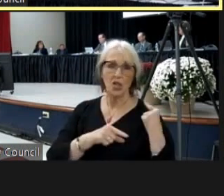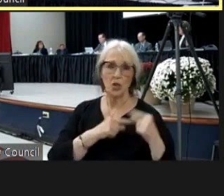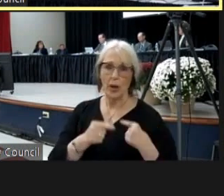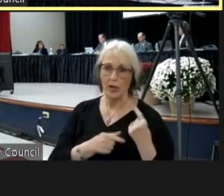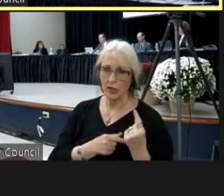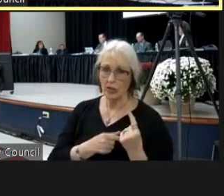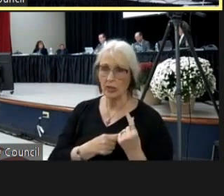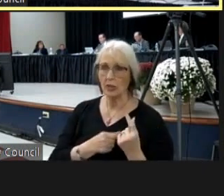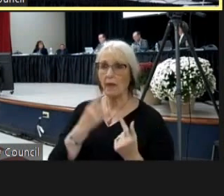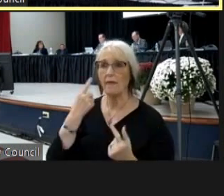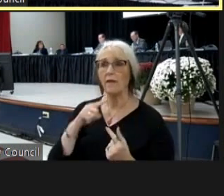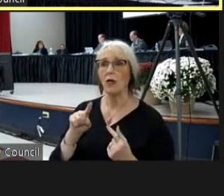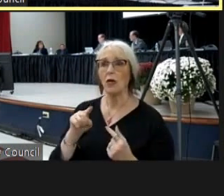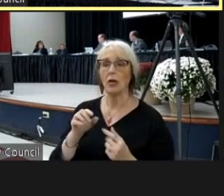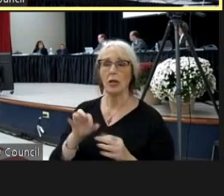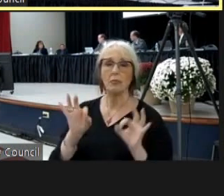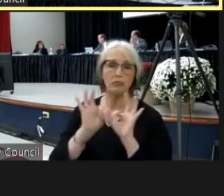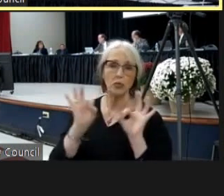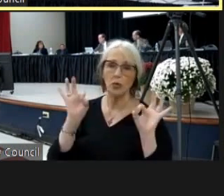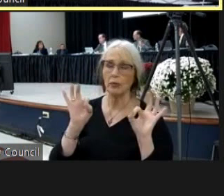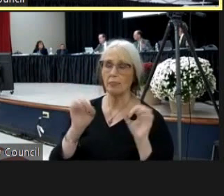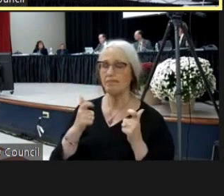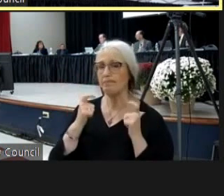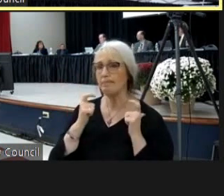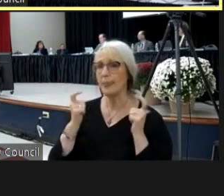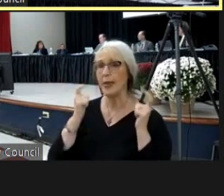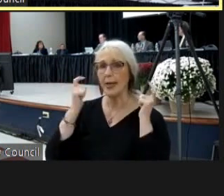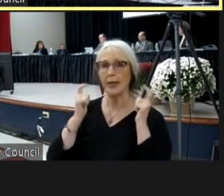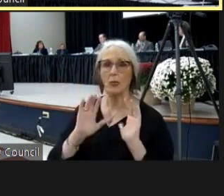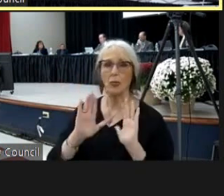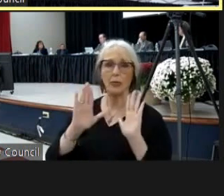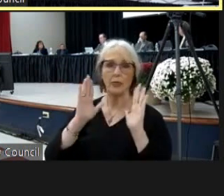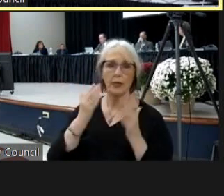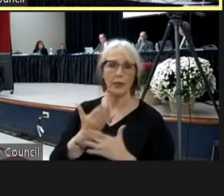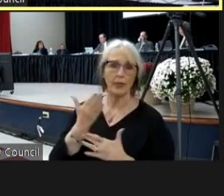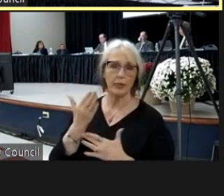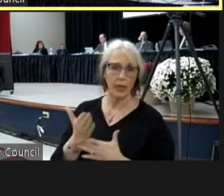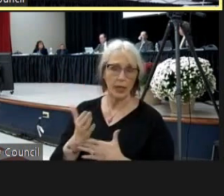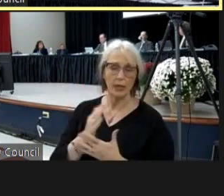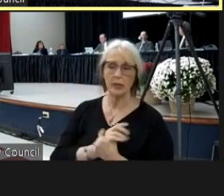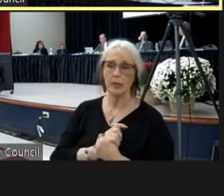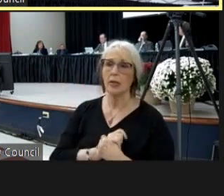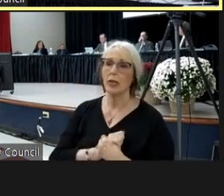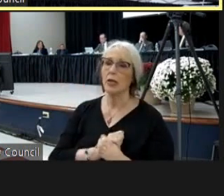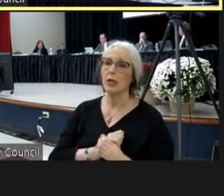doing these significant momentous things because